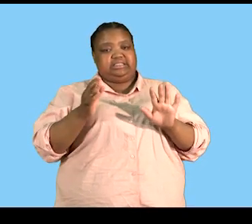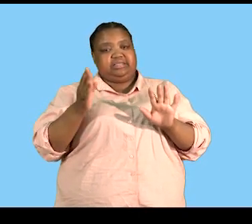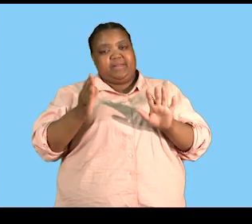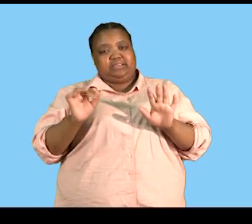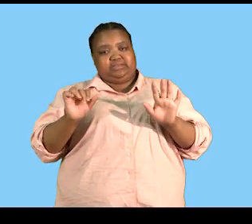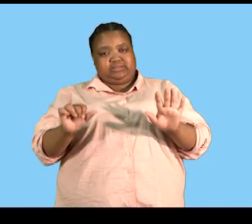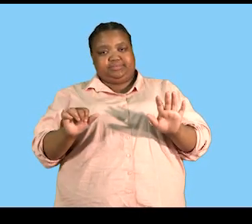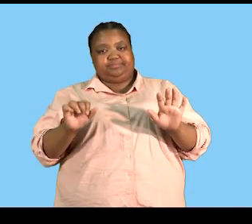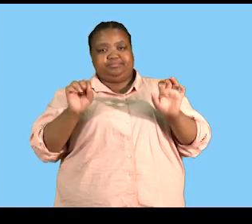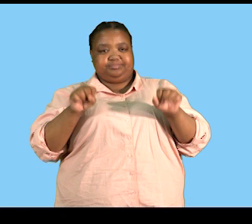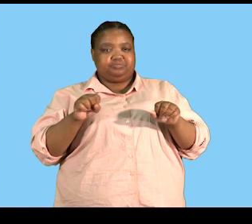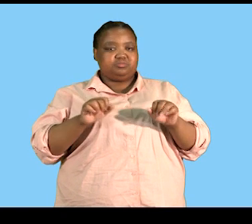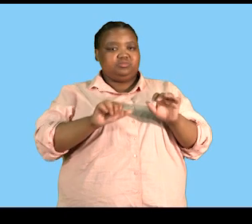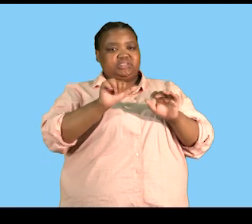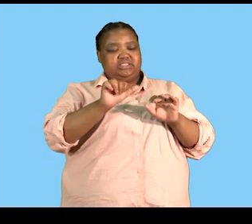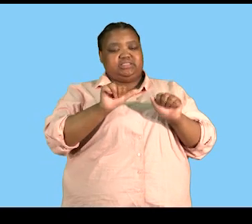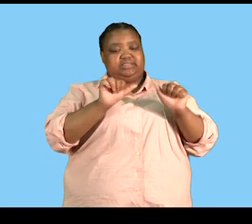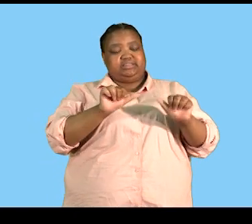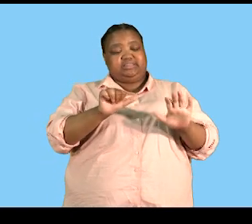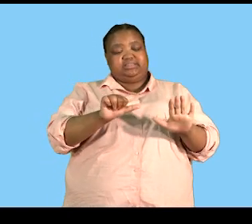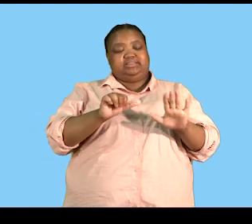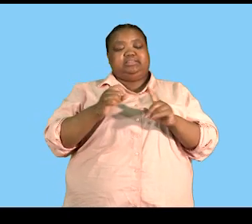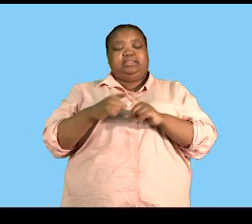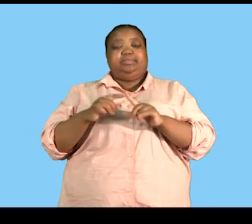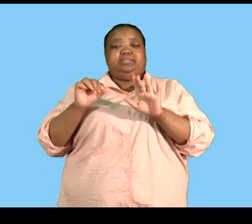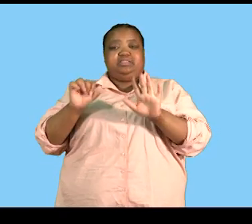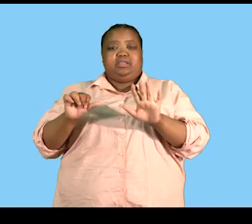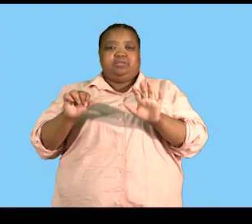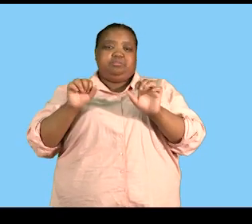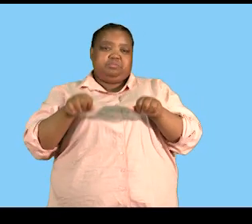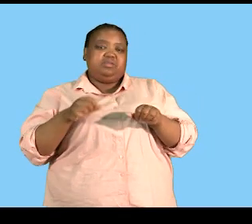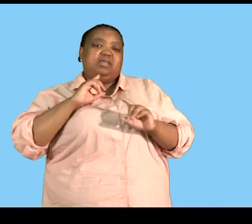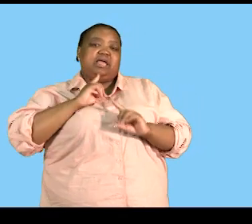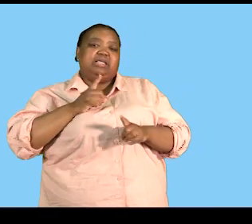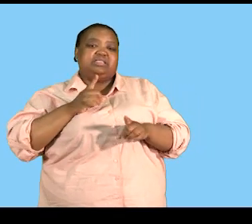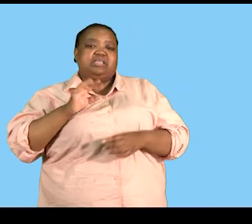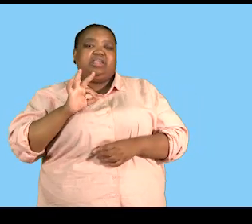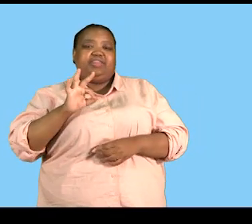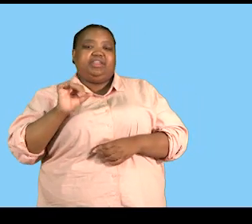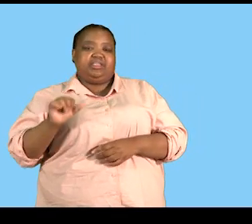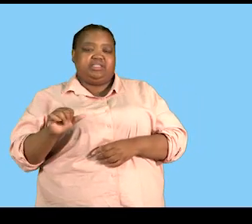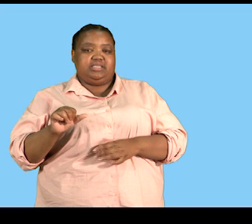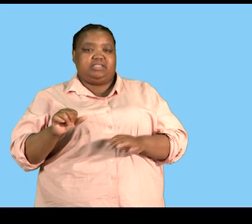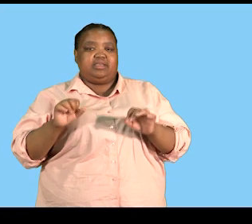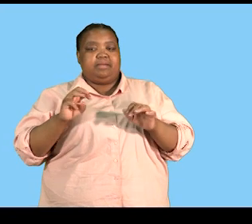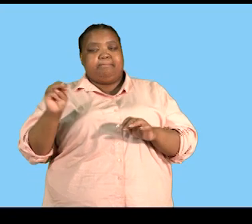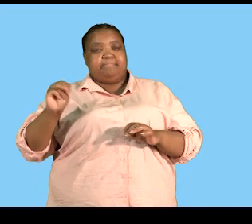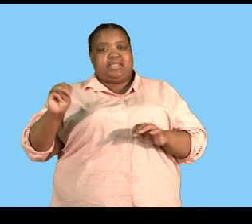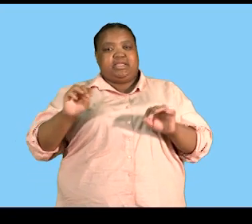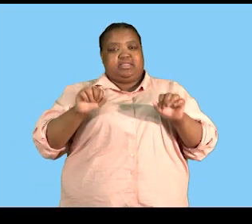by 6, so it's 6 by 6, and I think that